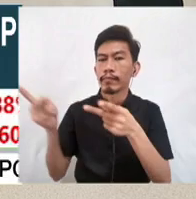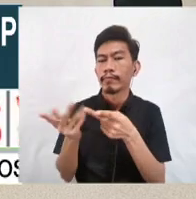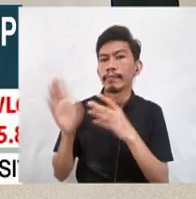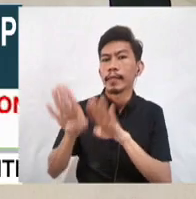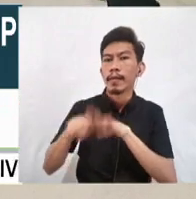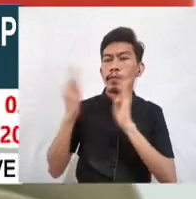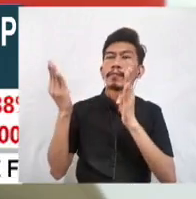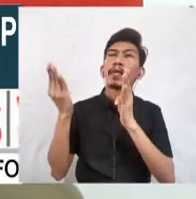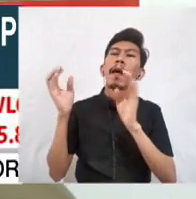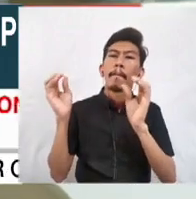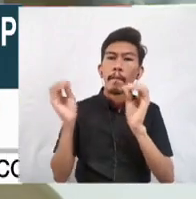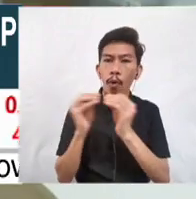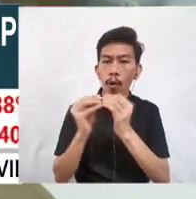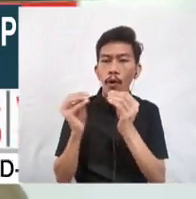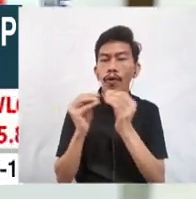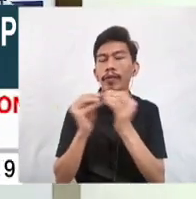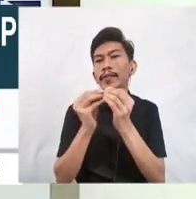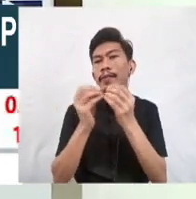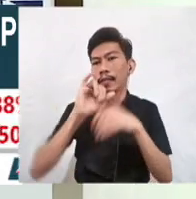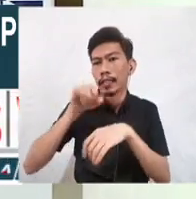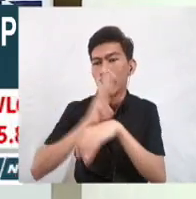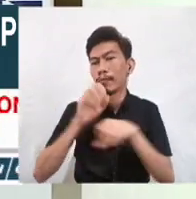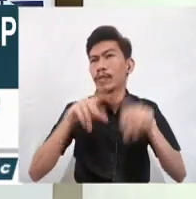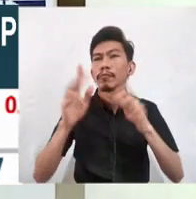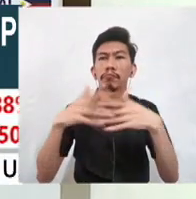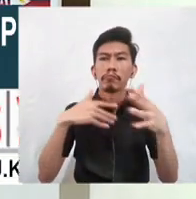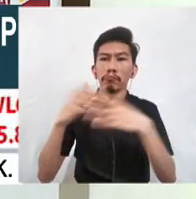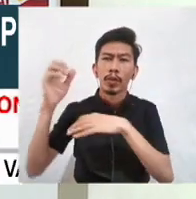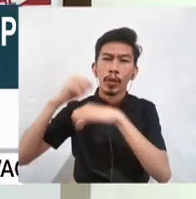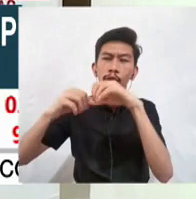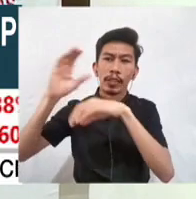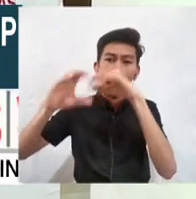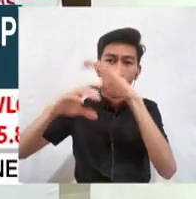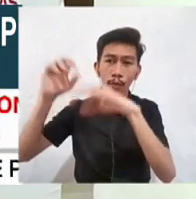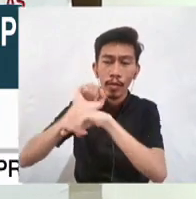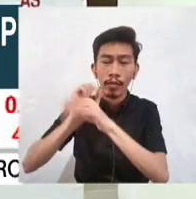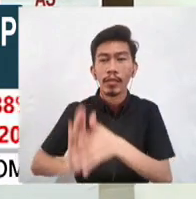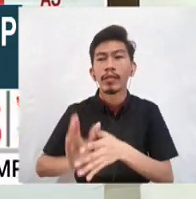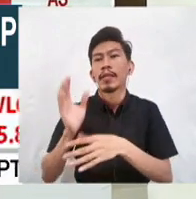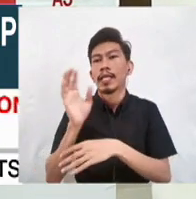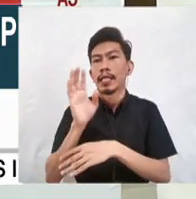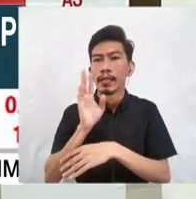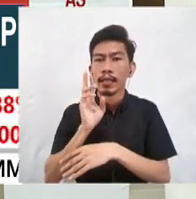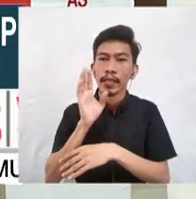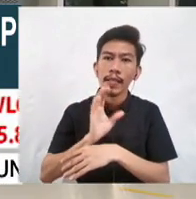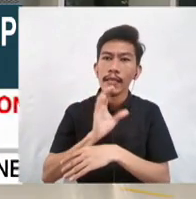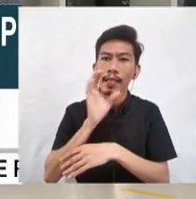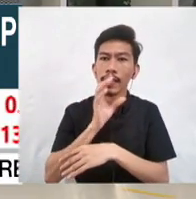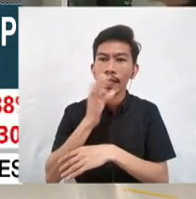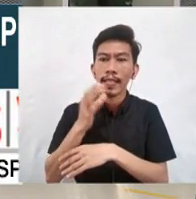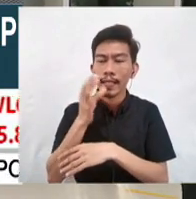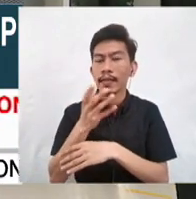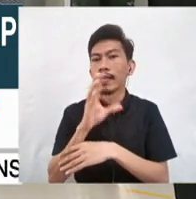create jobs for everybody, construction workers, canteen concessioners, the